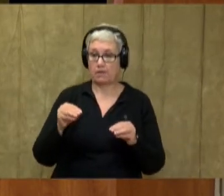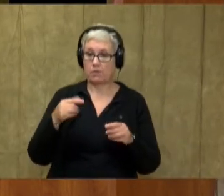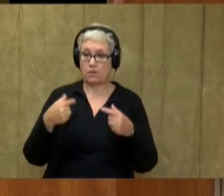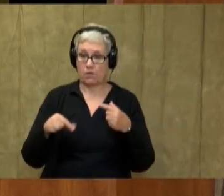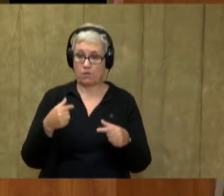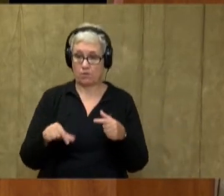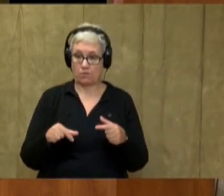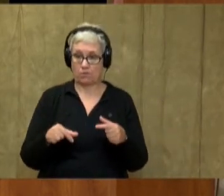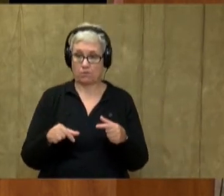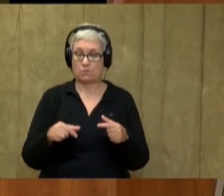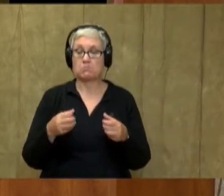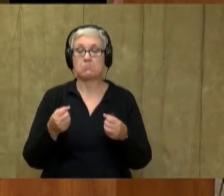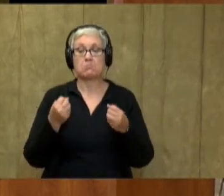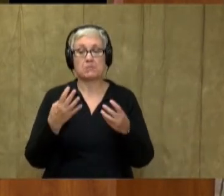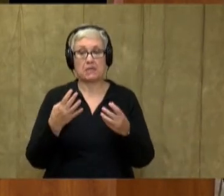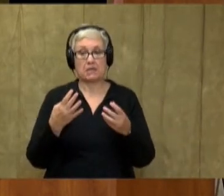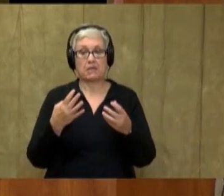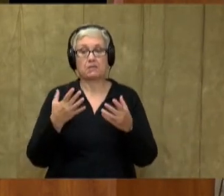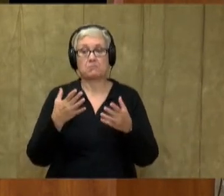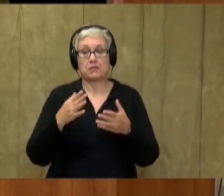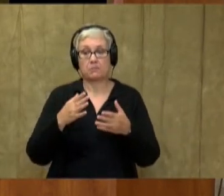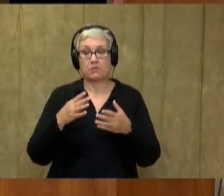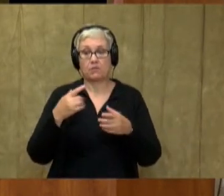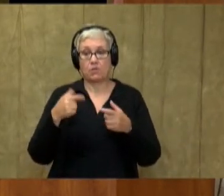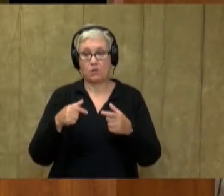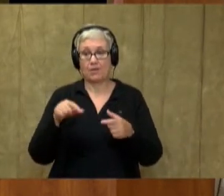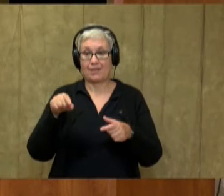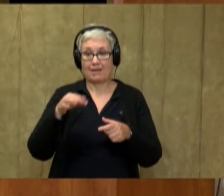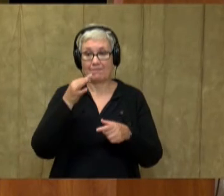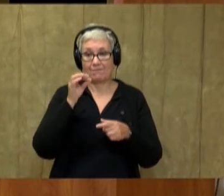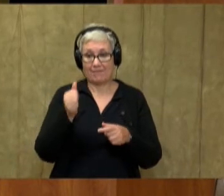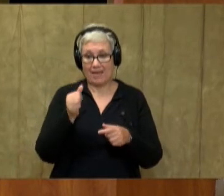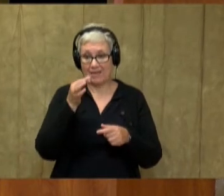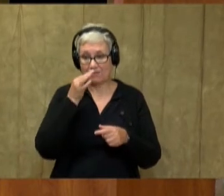contributing to the epidemic of obesity among America's youth